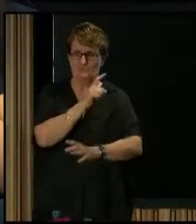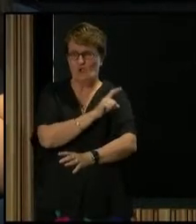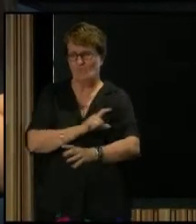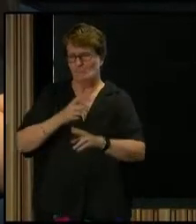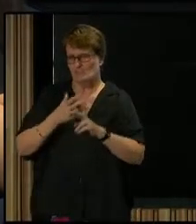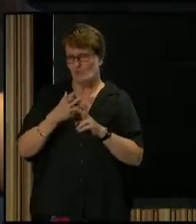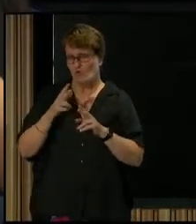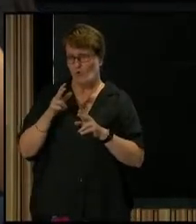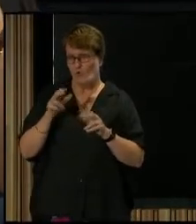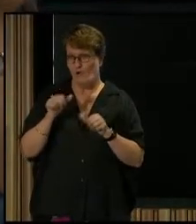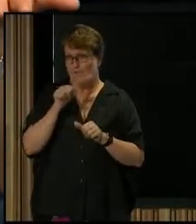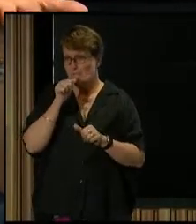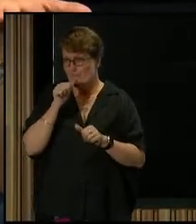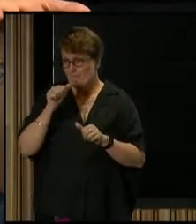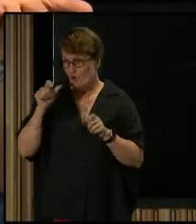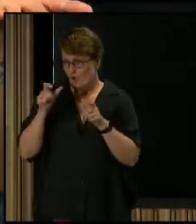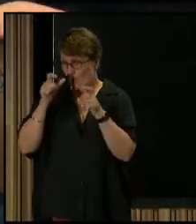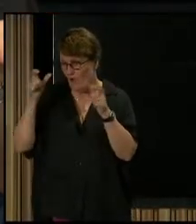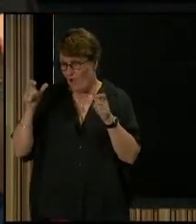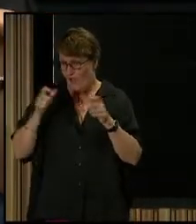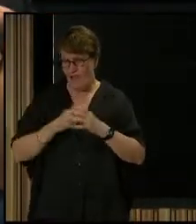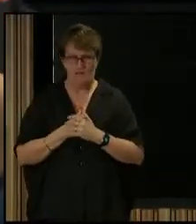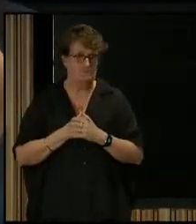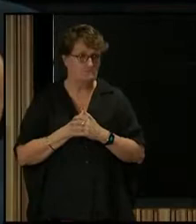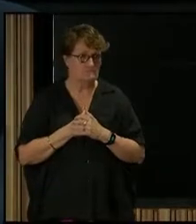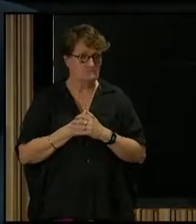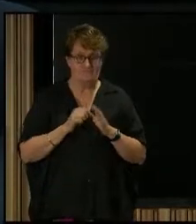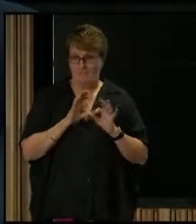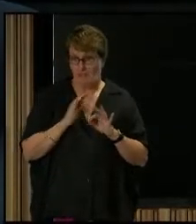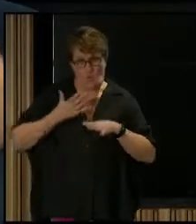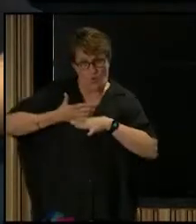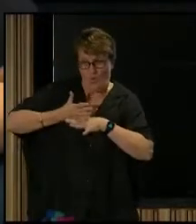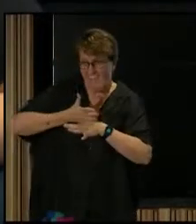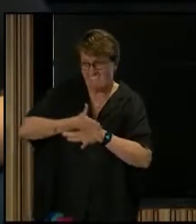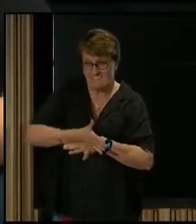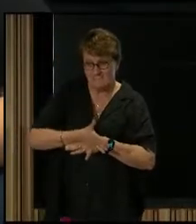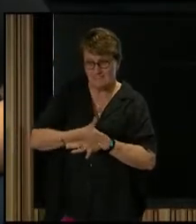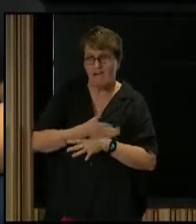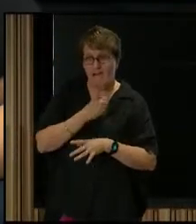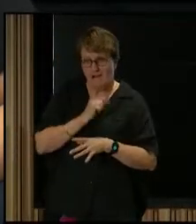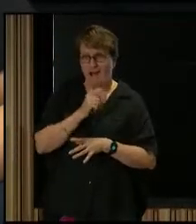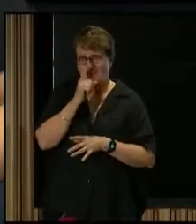choir, because through no effort of my own, I can